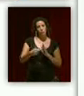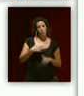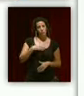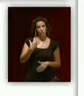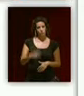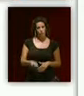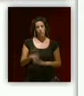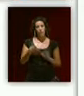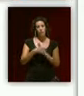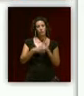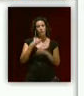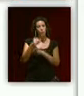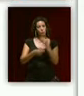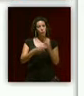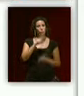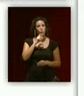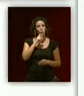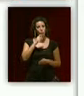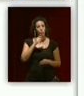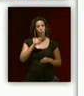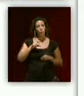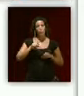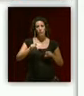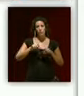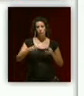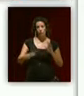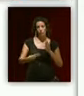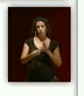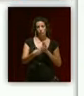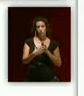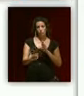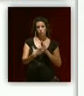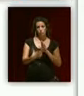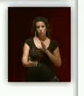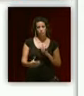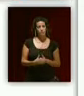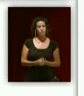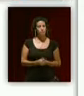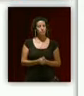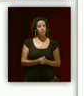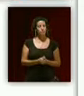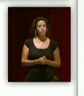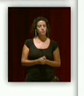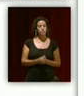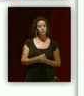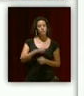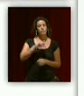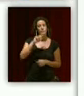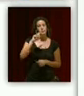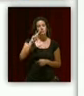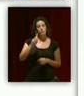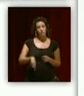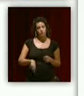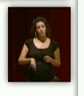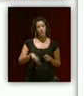even in the wheelchair, thus being fed with the power of the